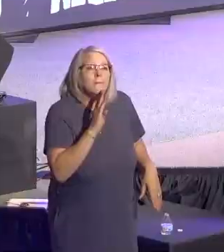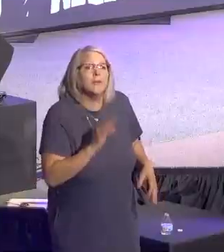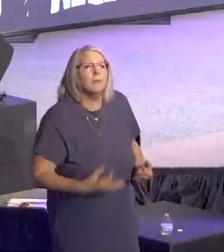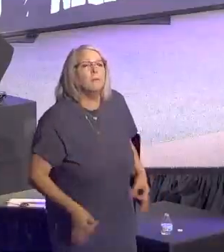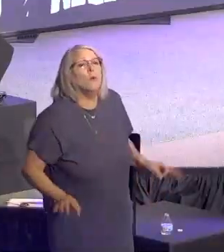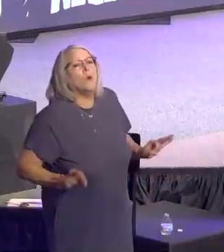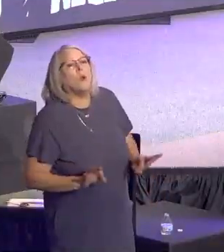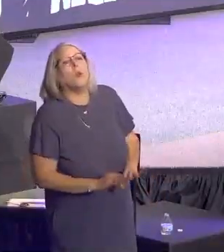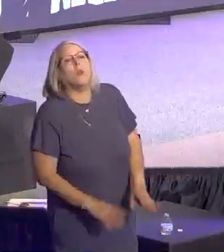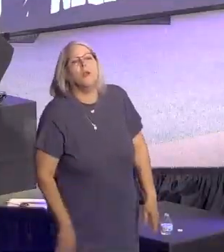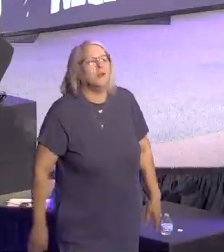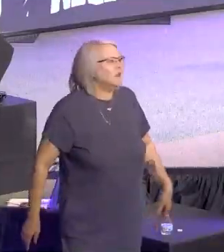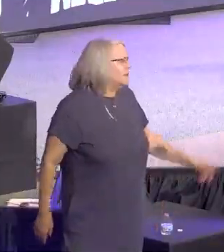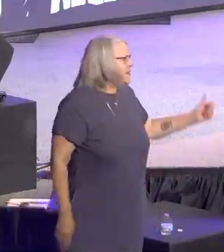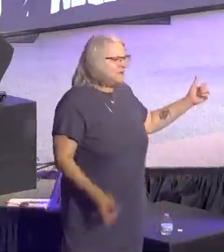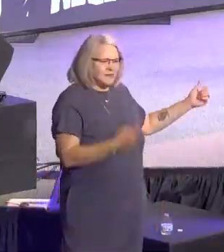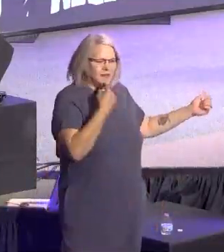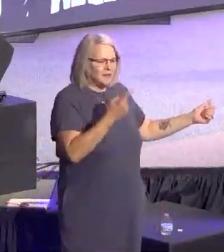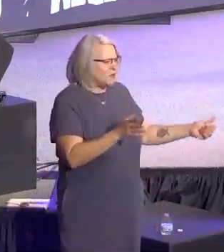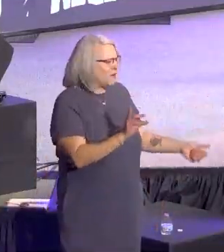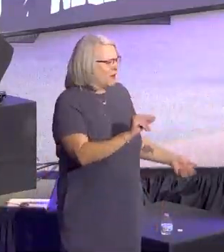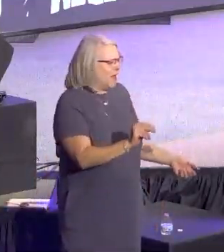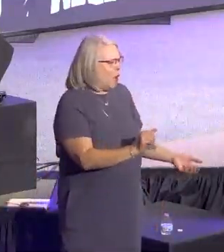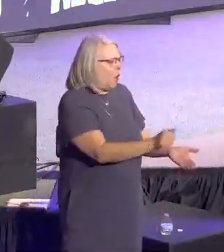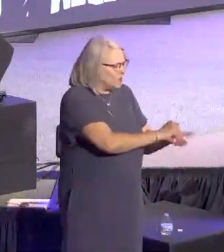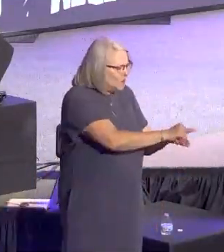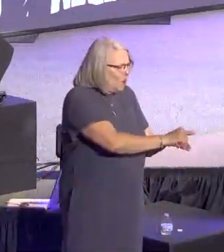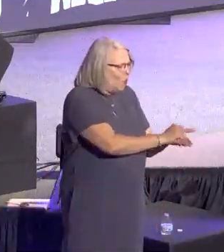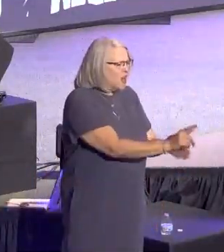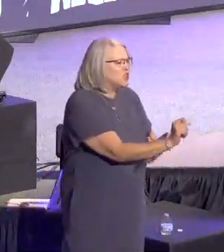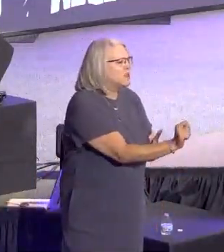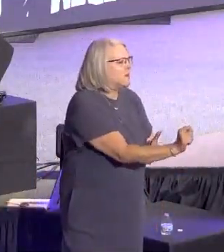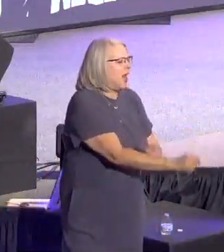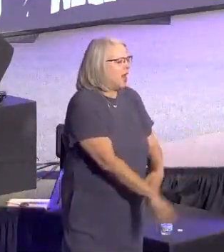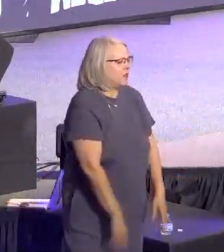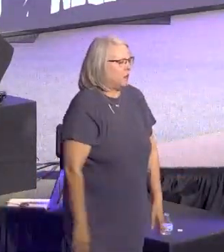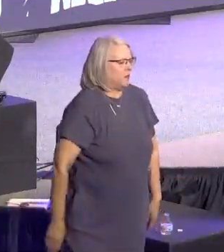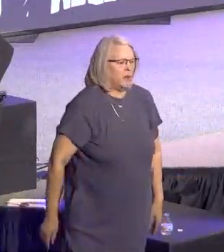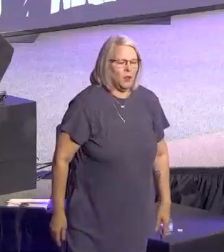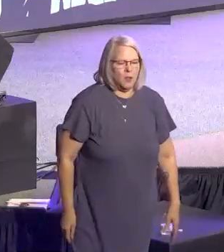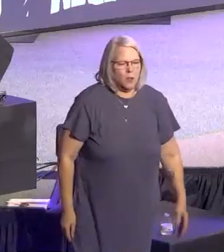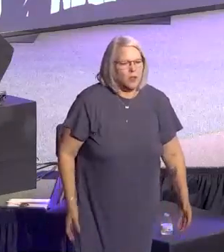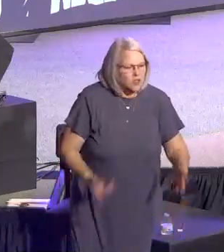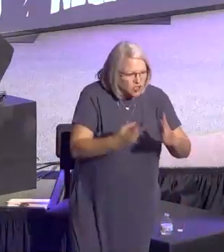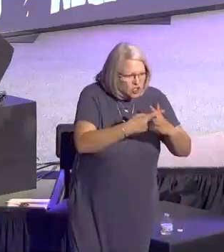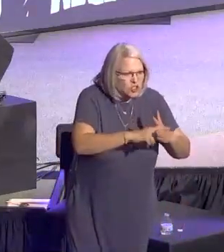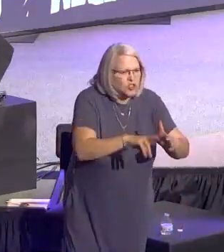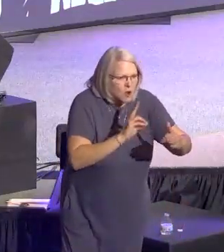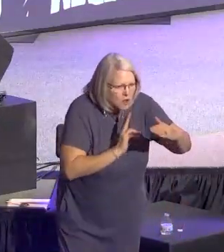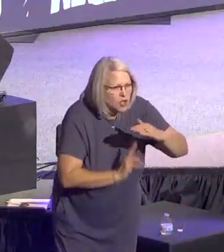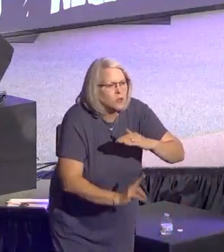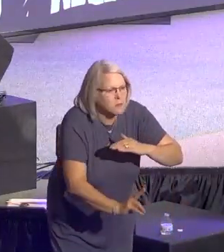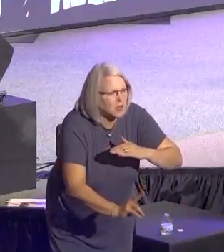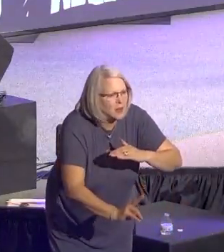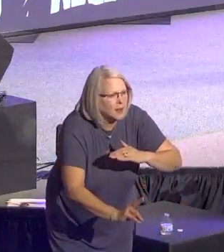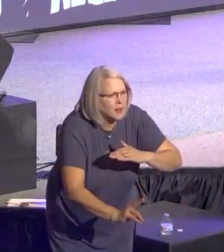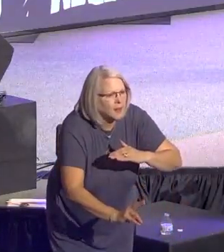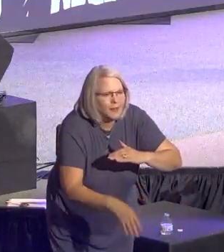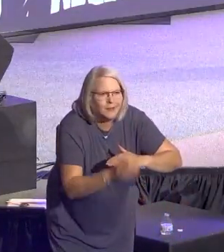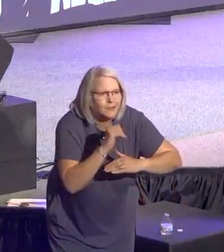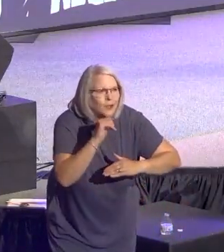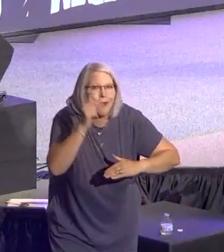to walk in humility, because the way up is down in the kingdom of God. To experience the grace of